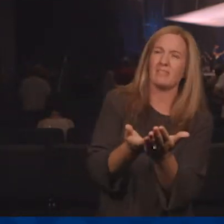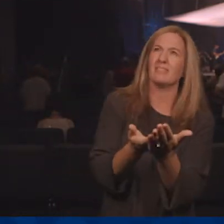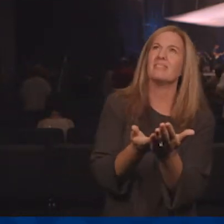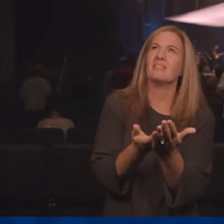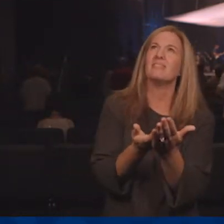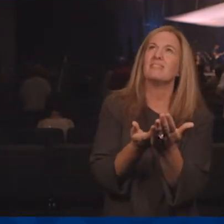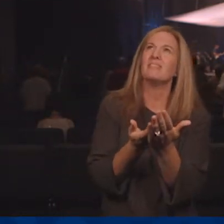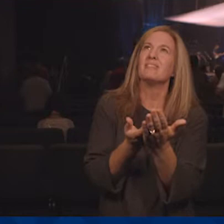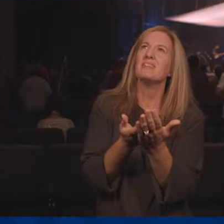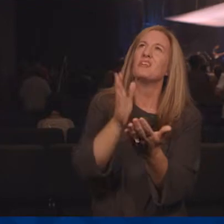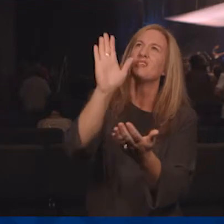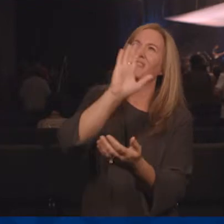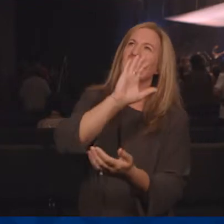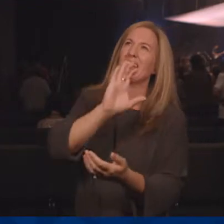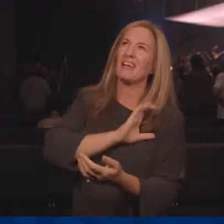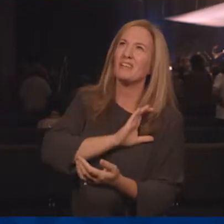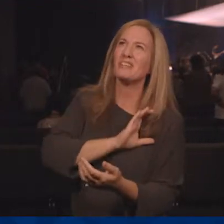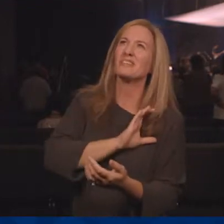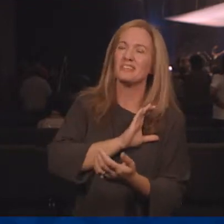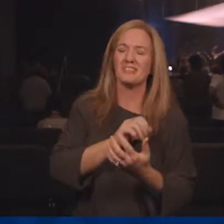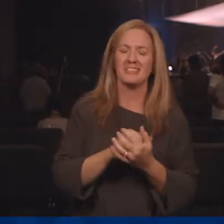but your true character,